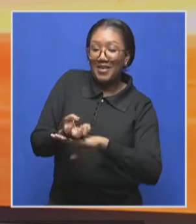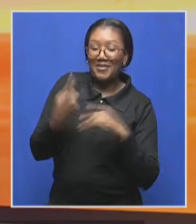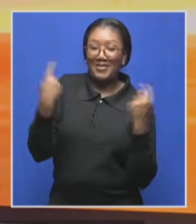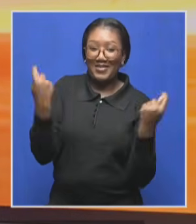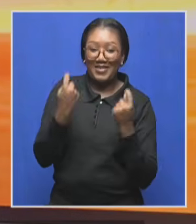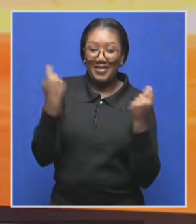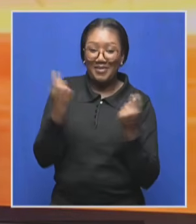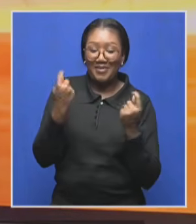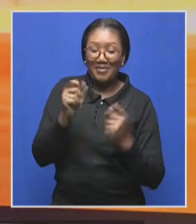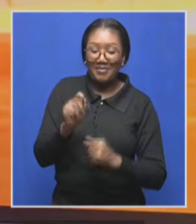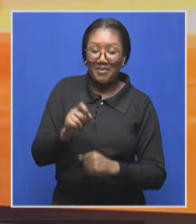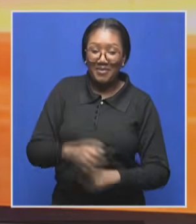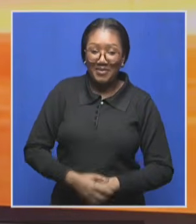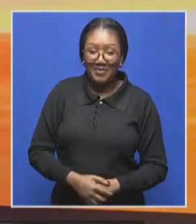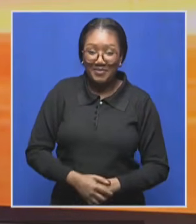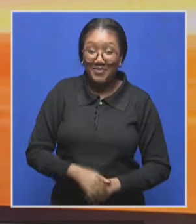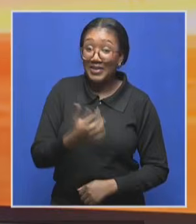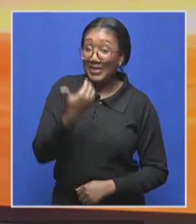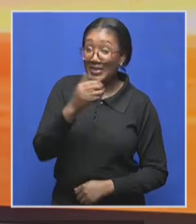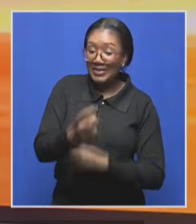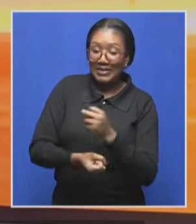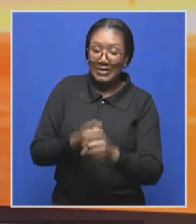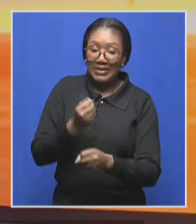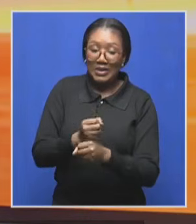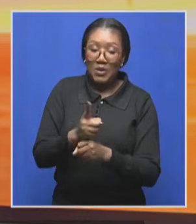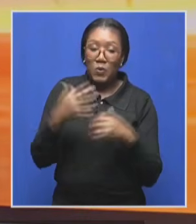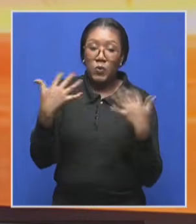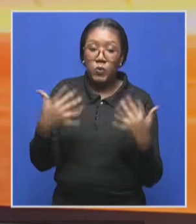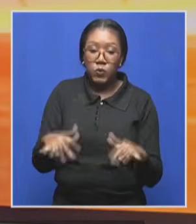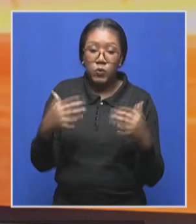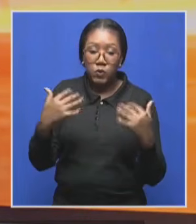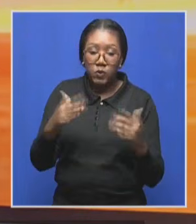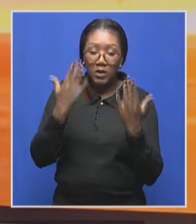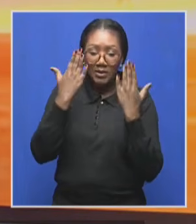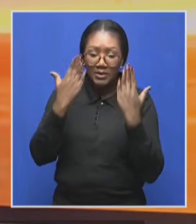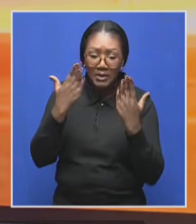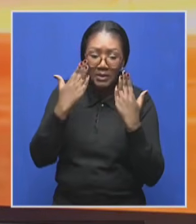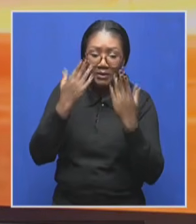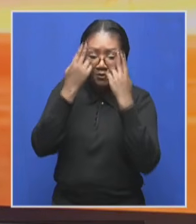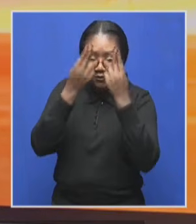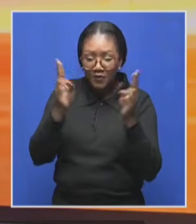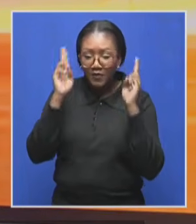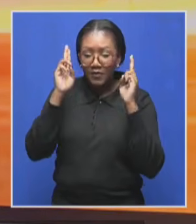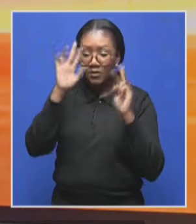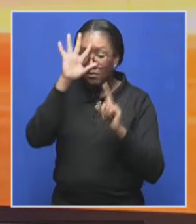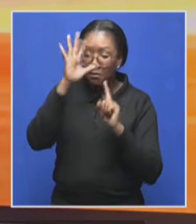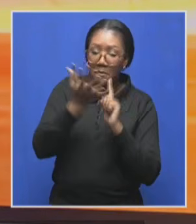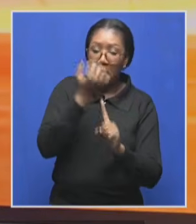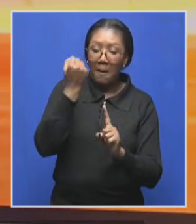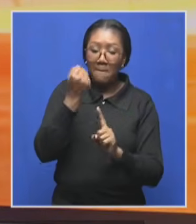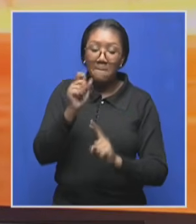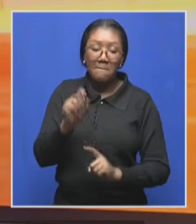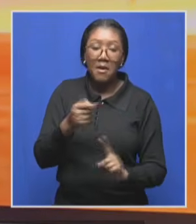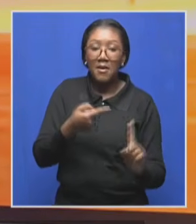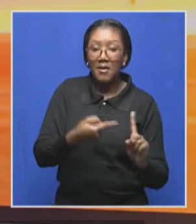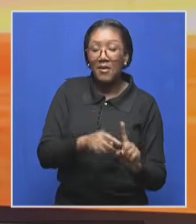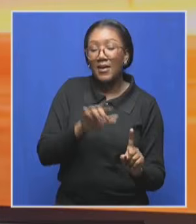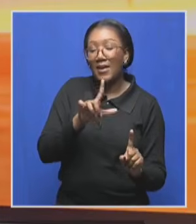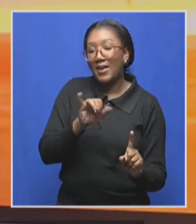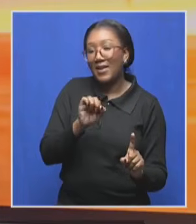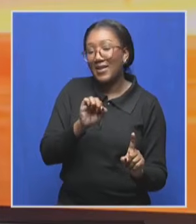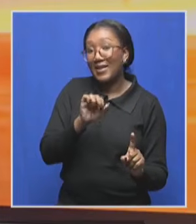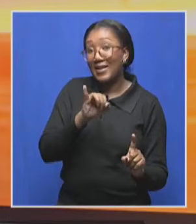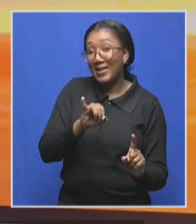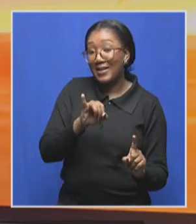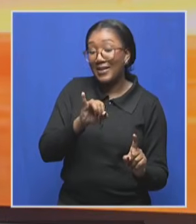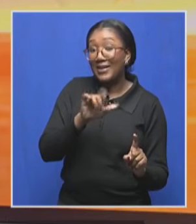is, of course, celebrating 6 decades of academic excellence, innovation and institutional impact. Liezle Wilson is there for us. So